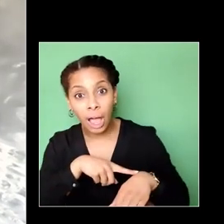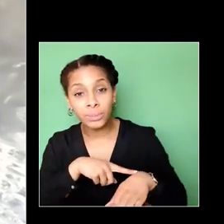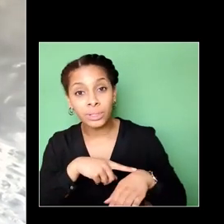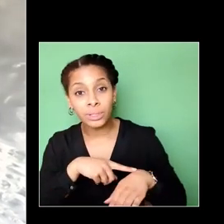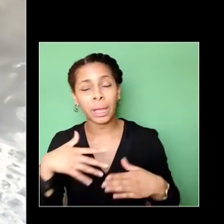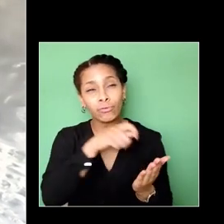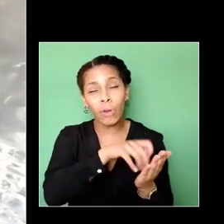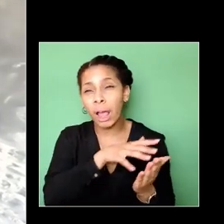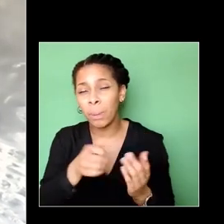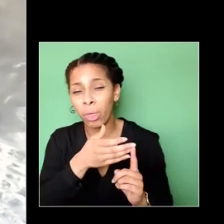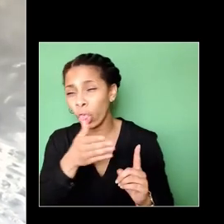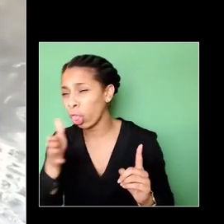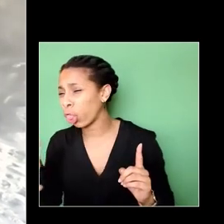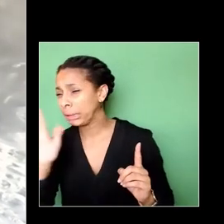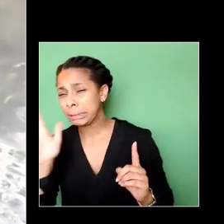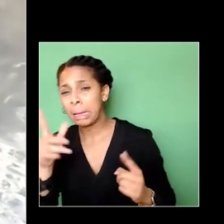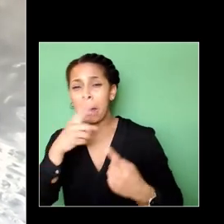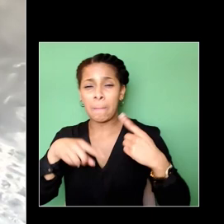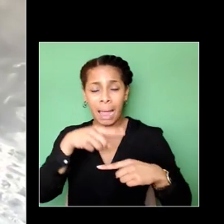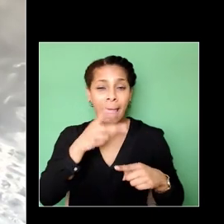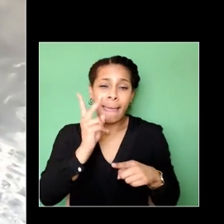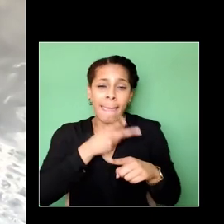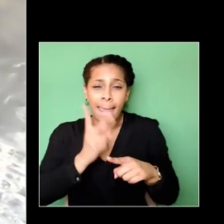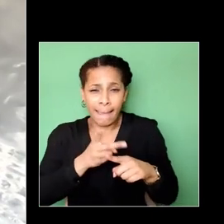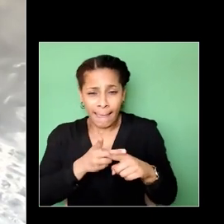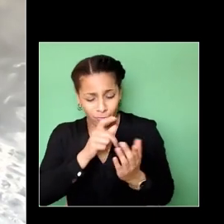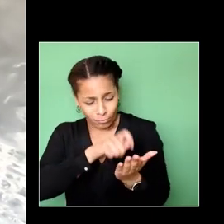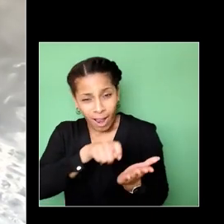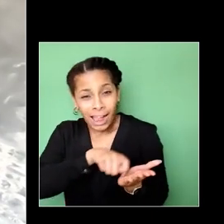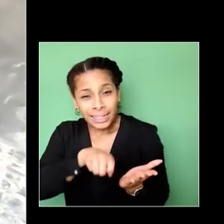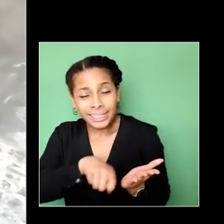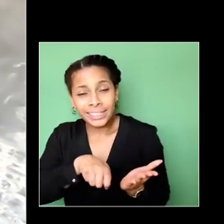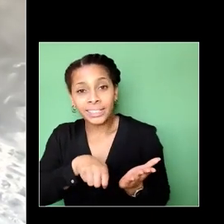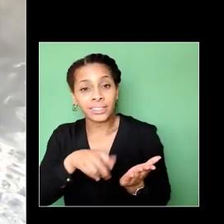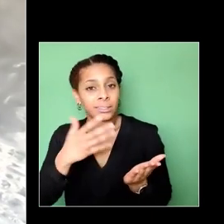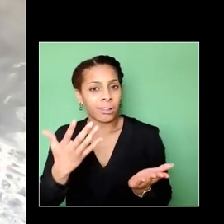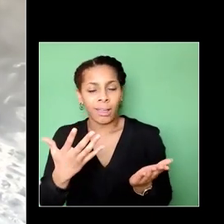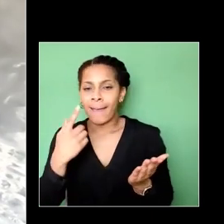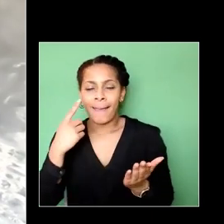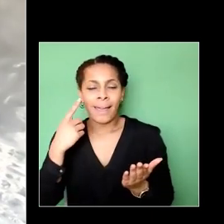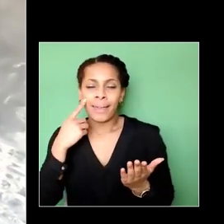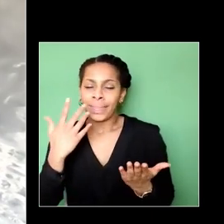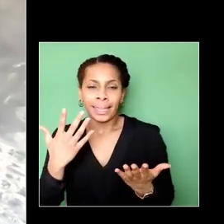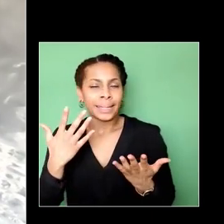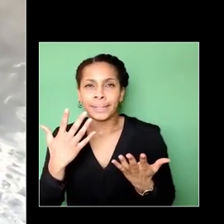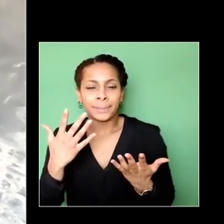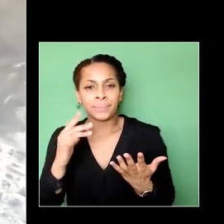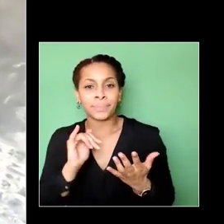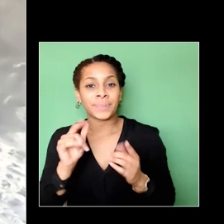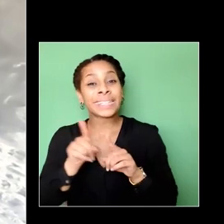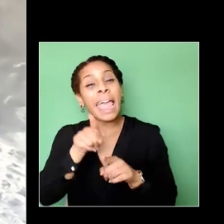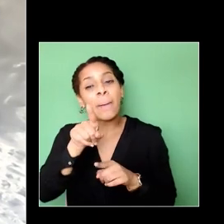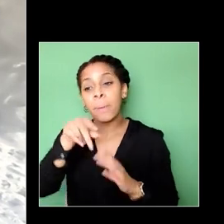and rewriting it. And so there's a different kind of, I suppose the same way I used to and still do paint over